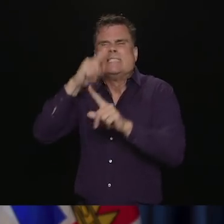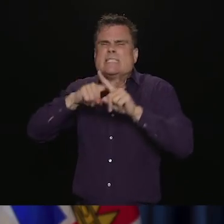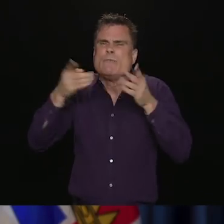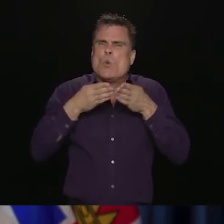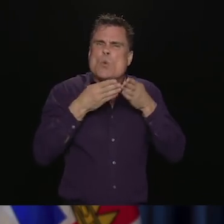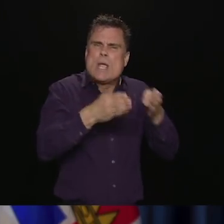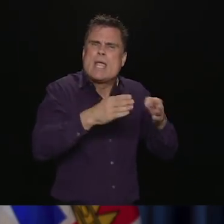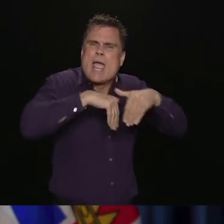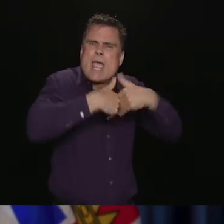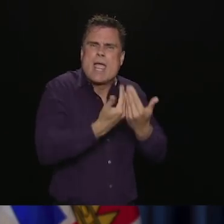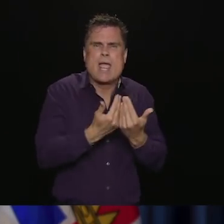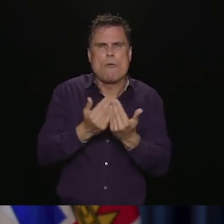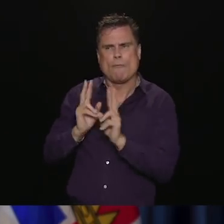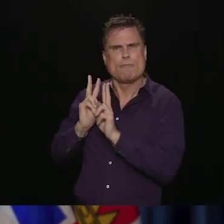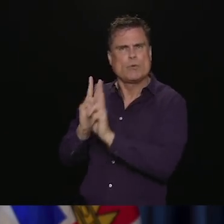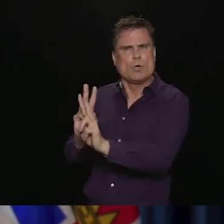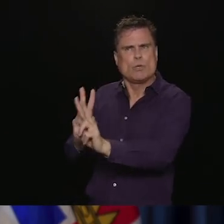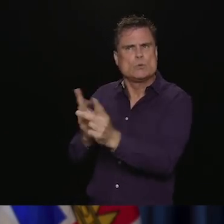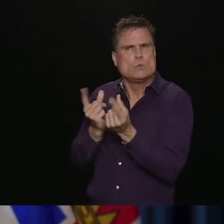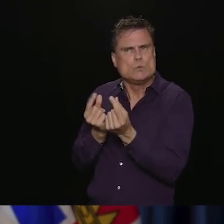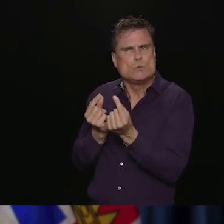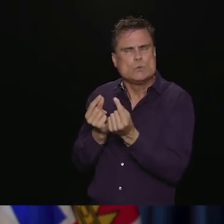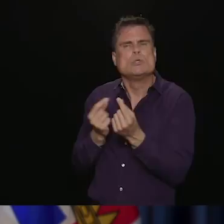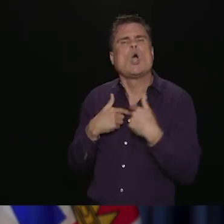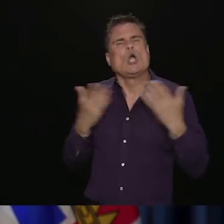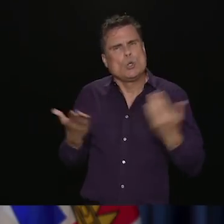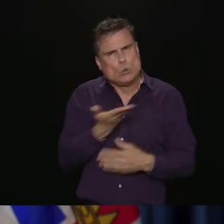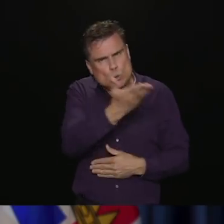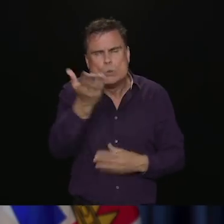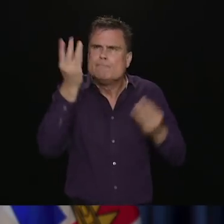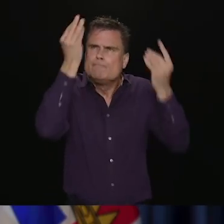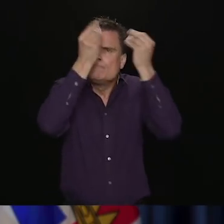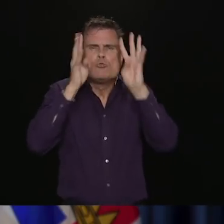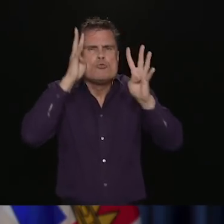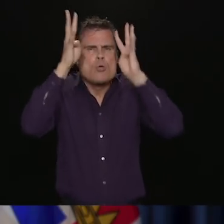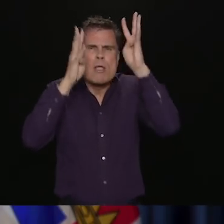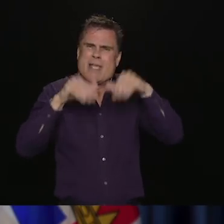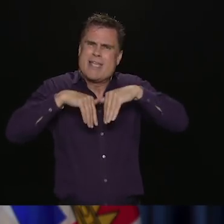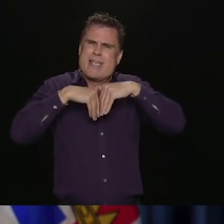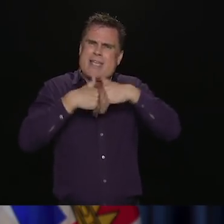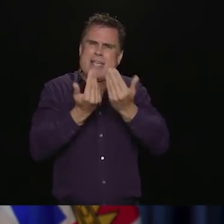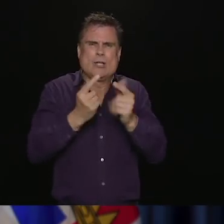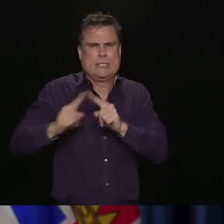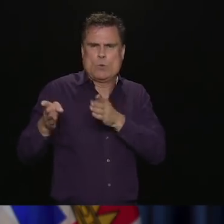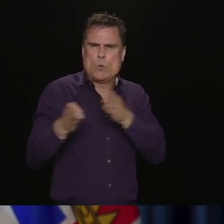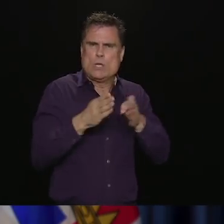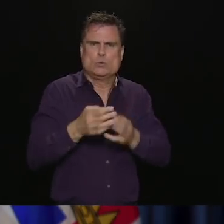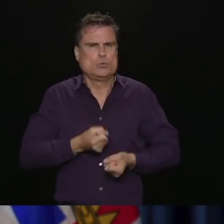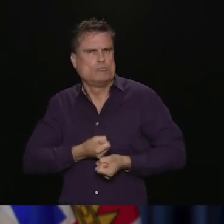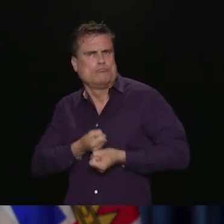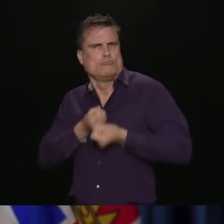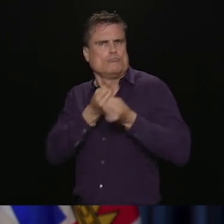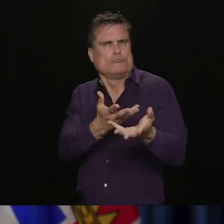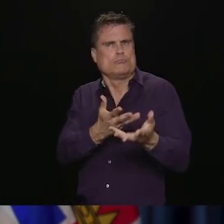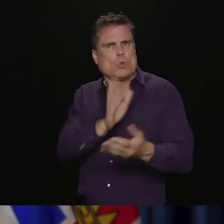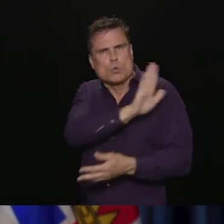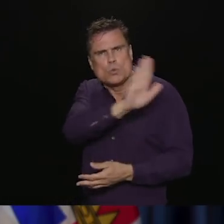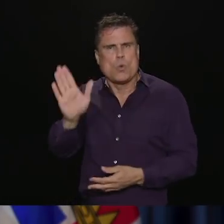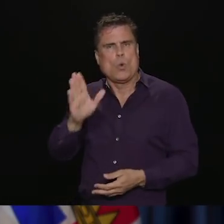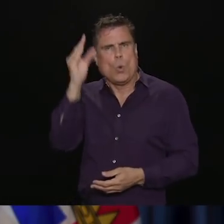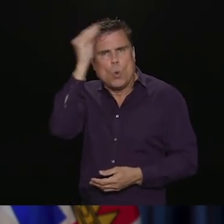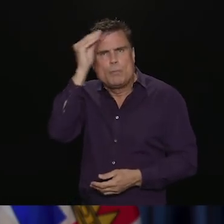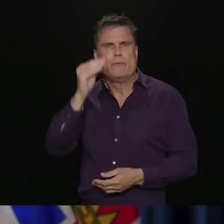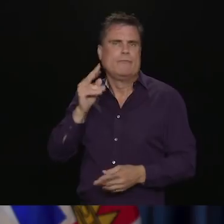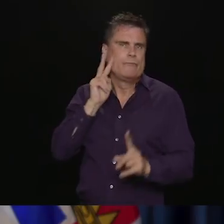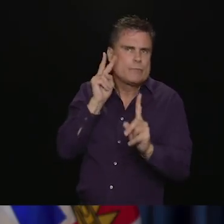consider, as we have consistently said, the fact that it is those that are most vulnerable in terms of their health that are